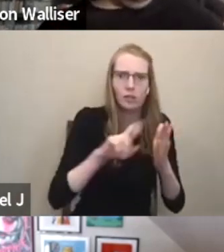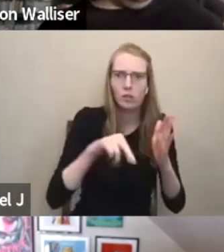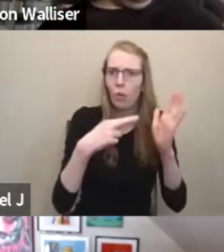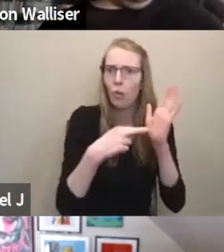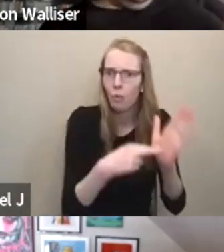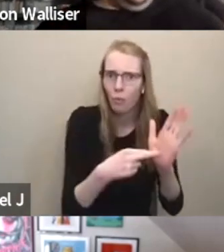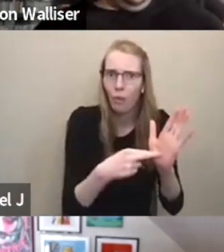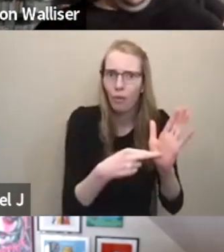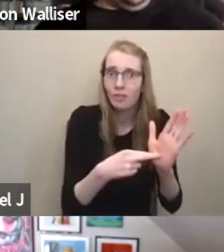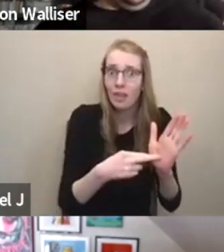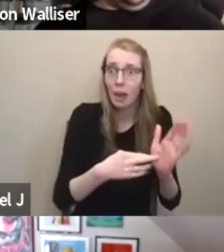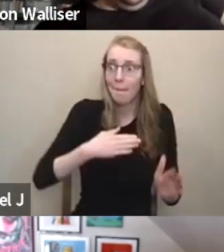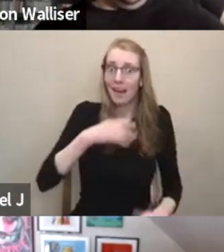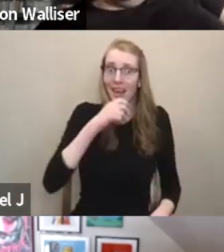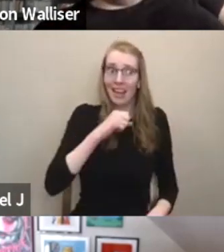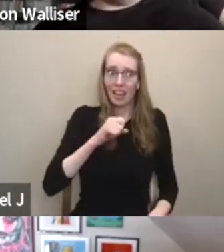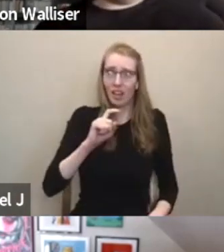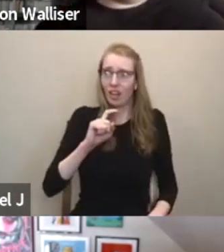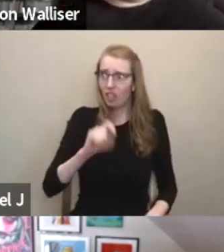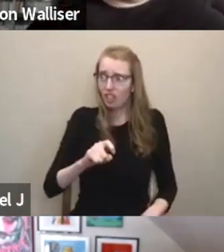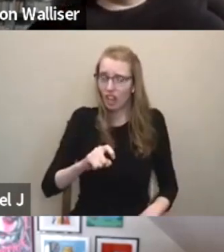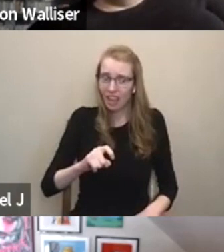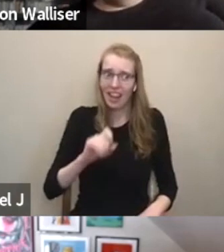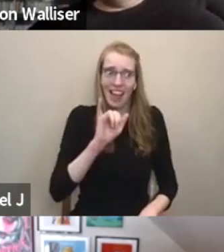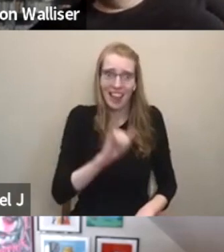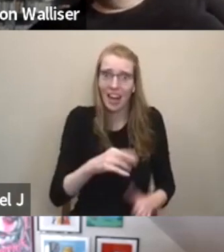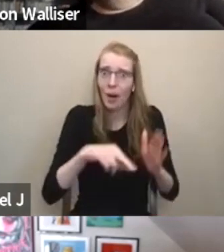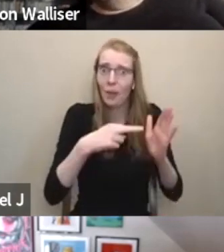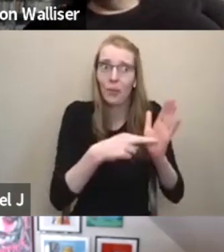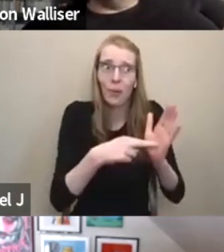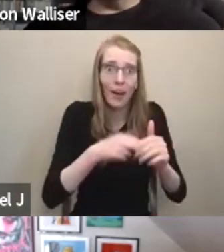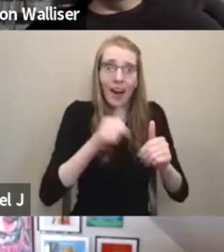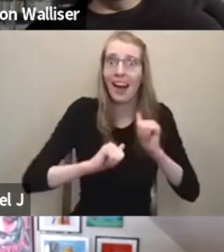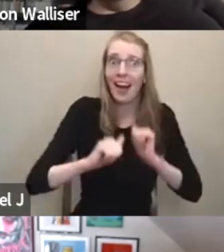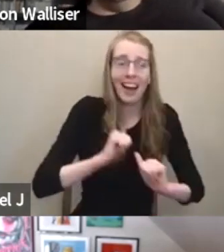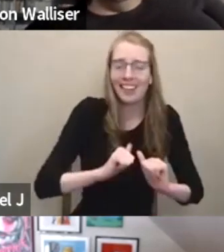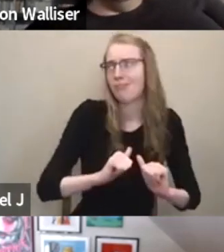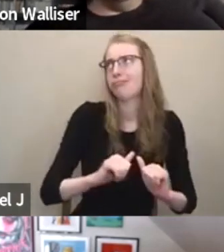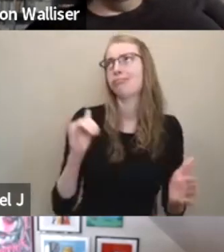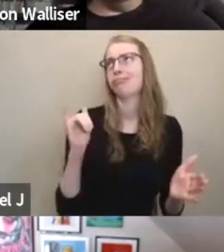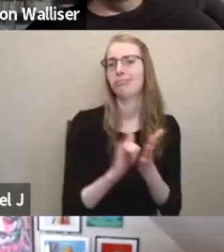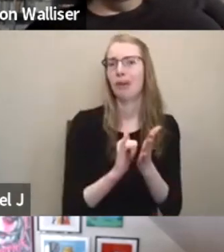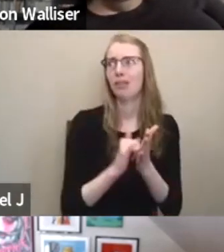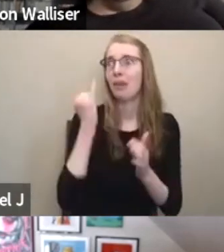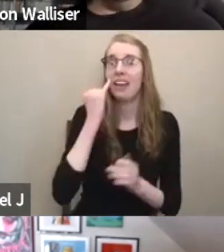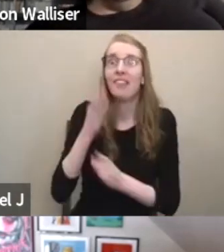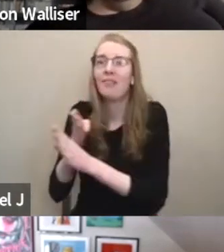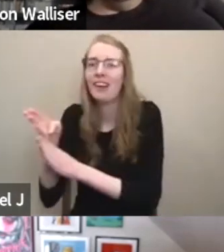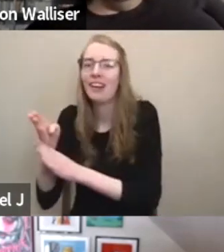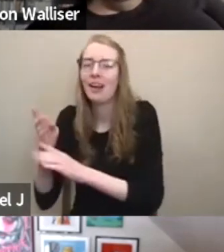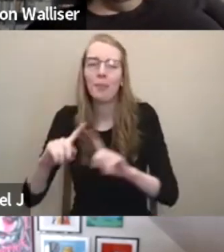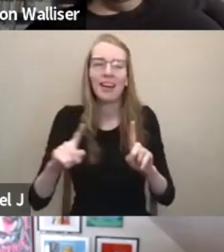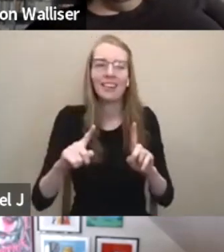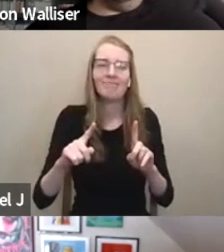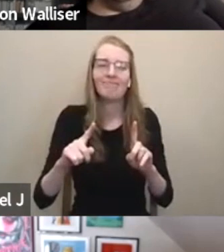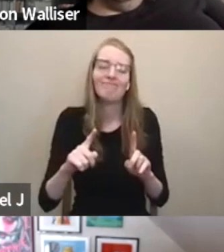played any of those roles ever. But because it was an amateur theater, it gave me an opportunity to flex a muscle that I didn't